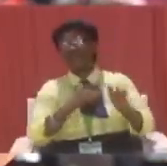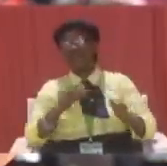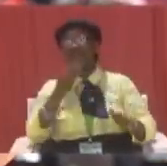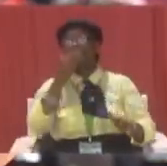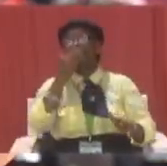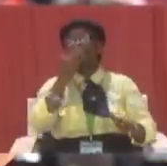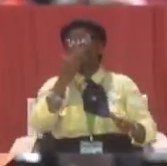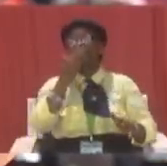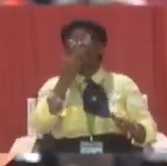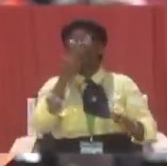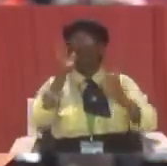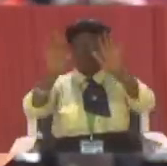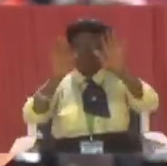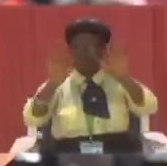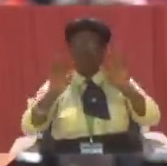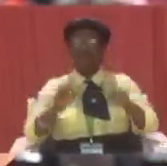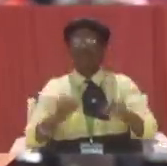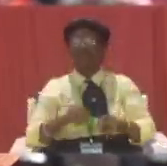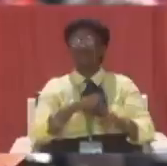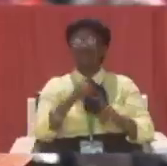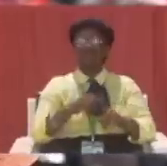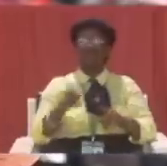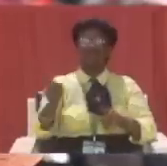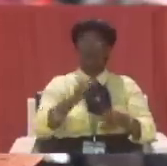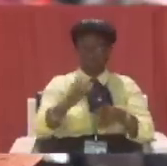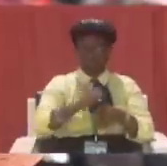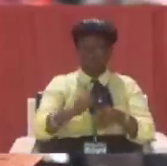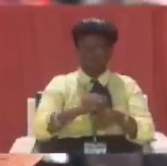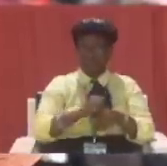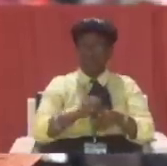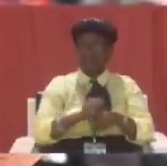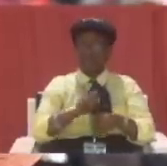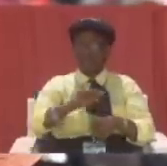he should go, when he's old, he won't depart.